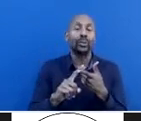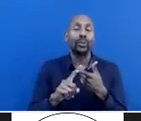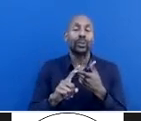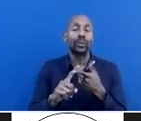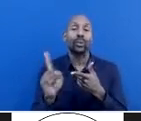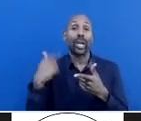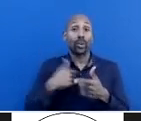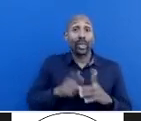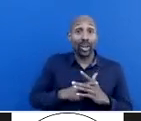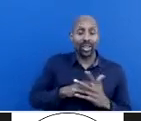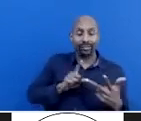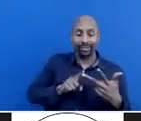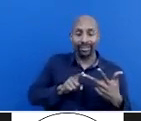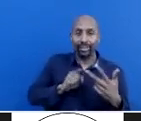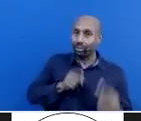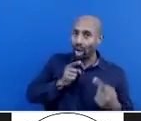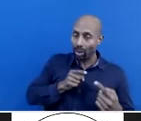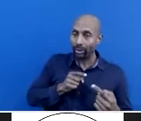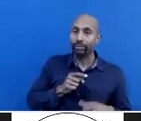check out in just a moment.